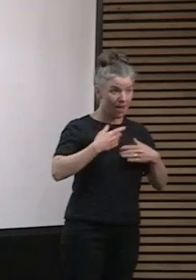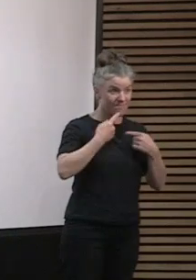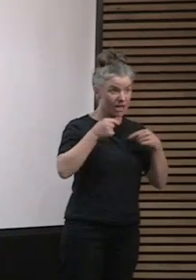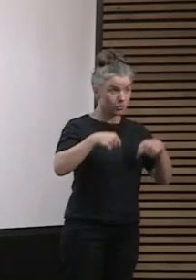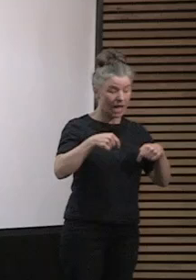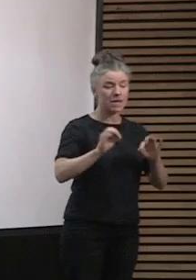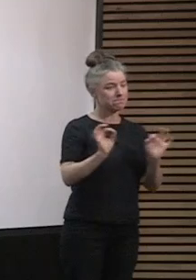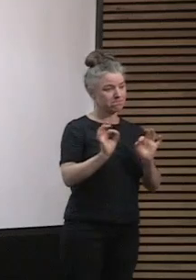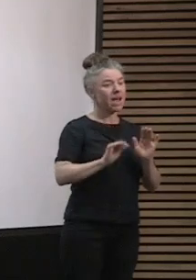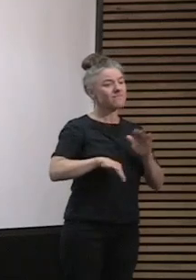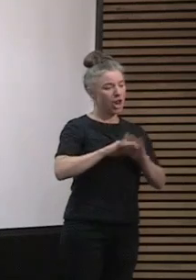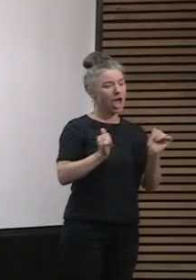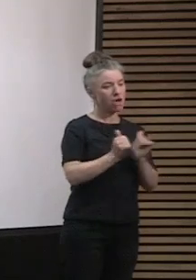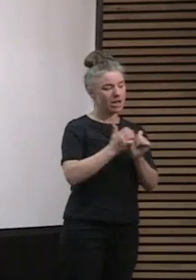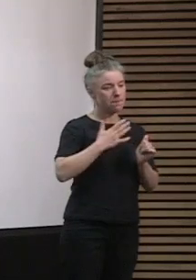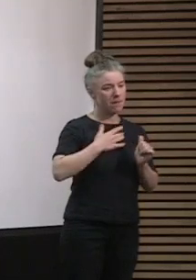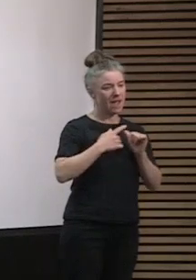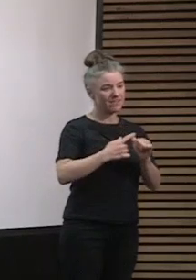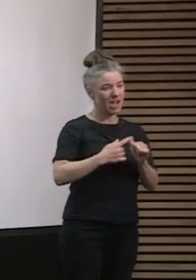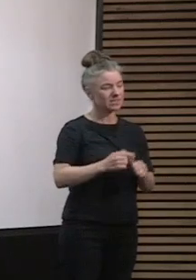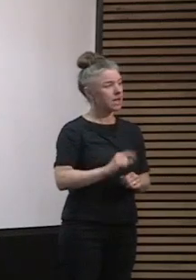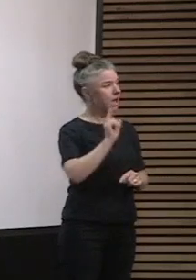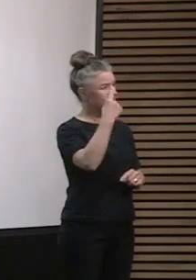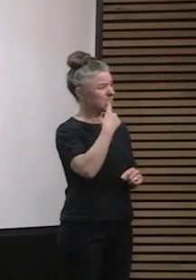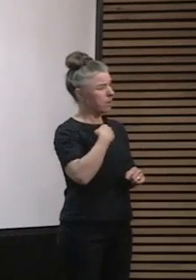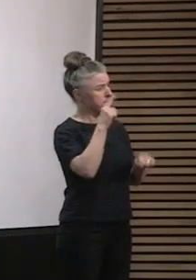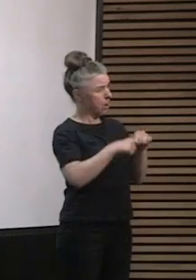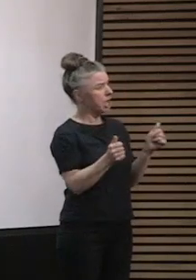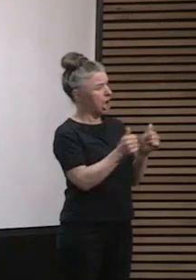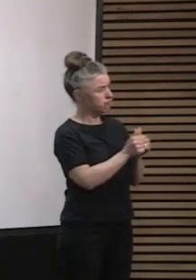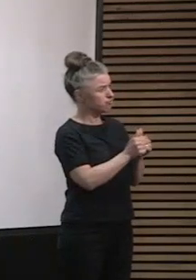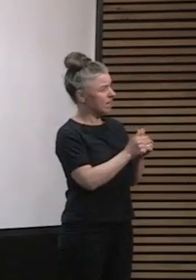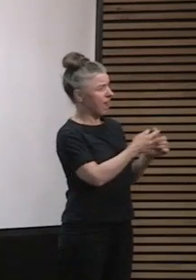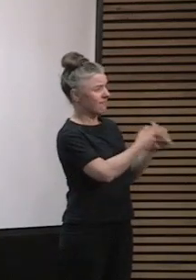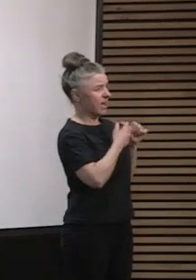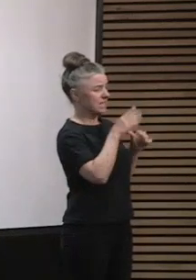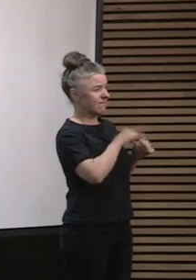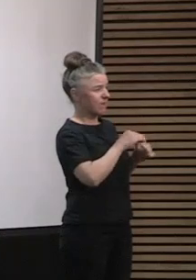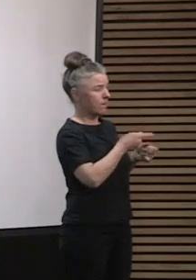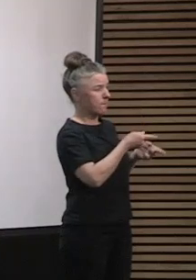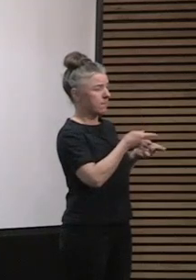No. No. I don't think there's many generally, actually. I think that we're reasonably responsive.